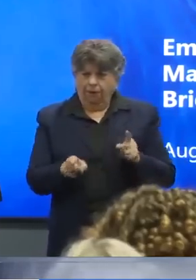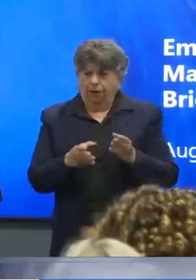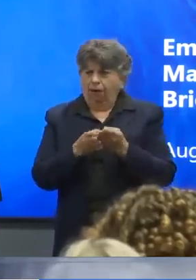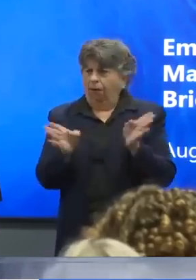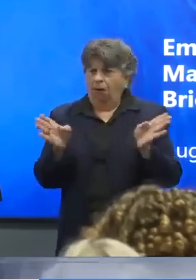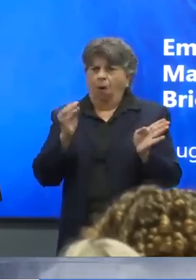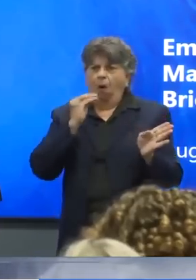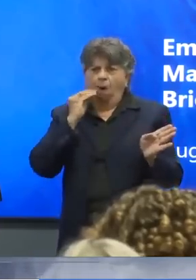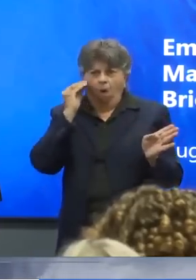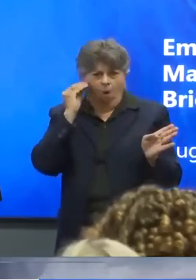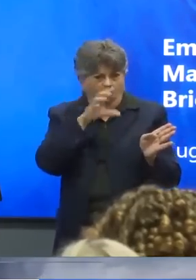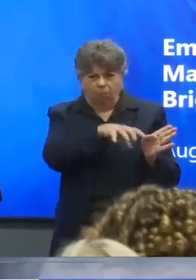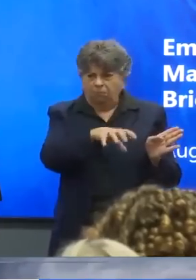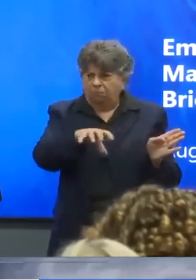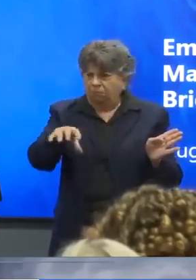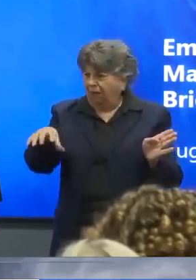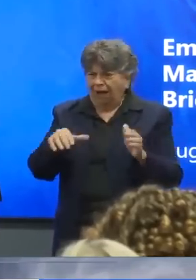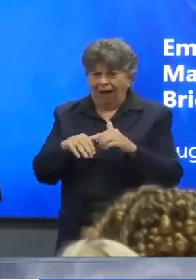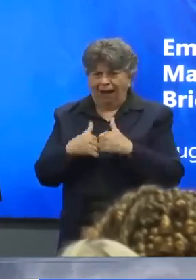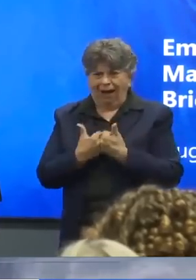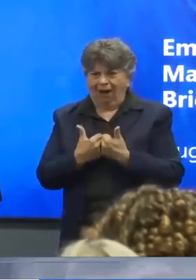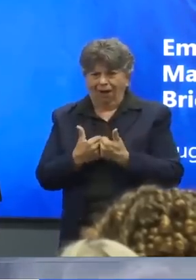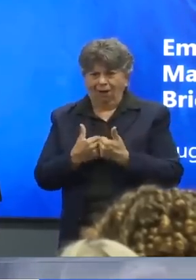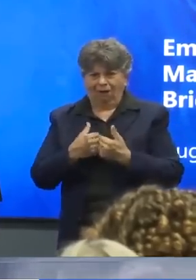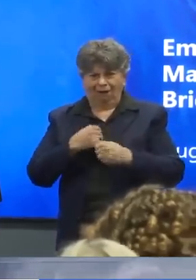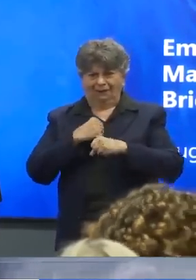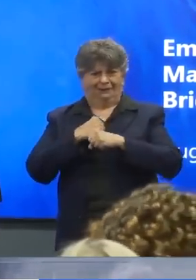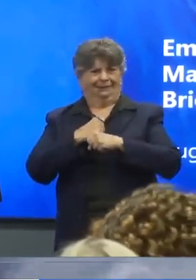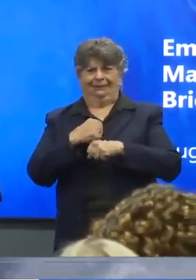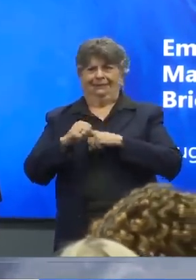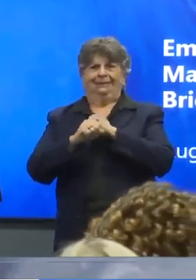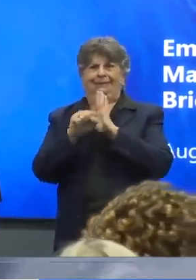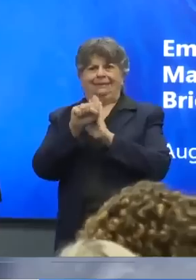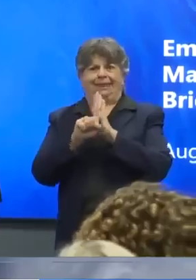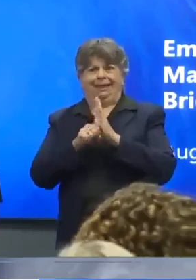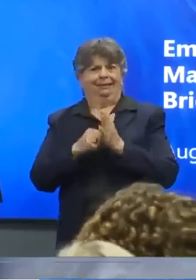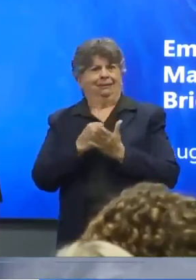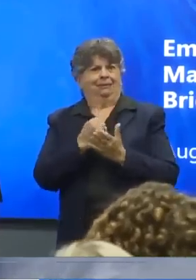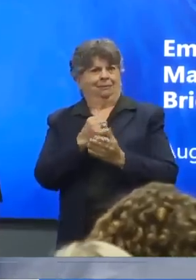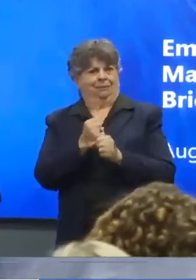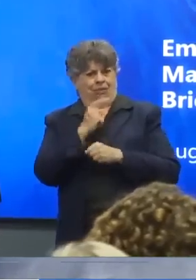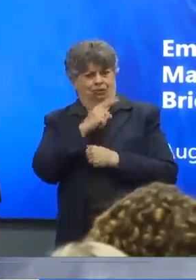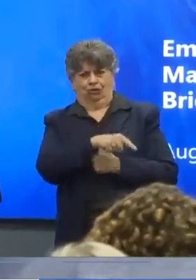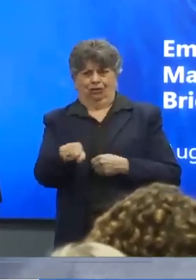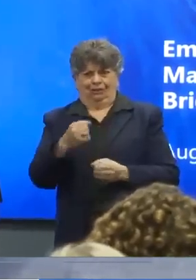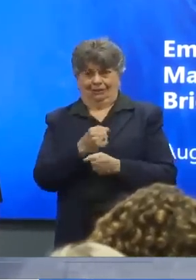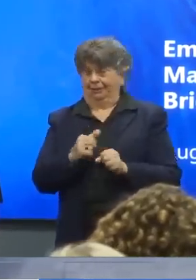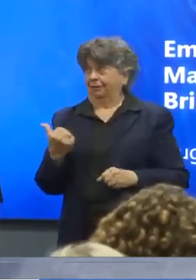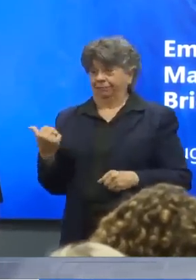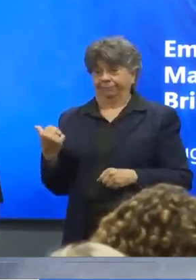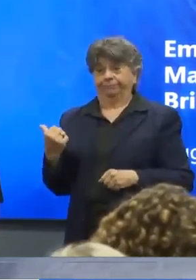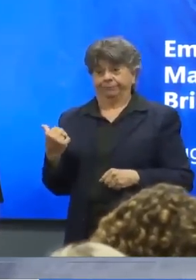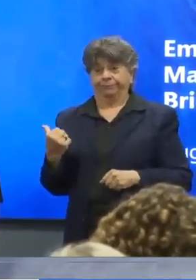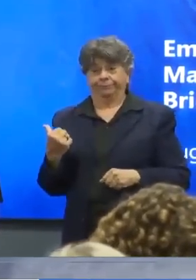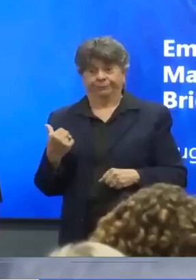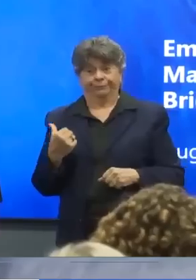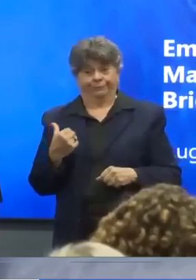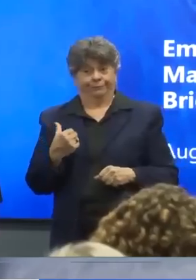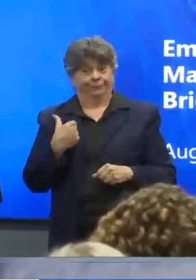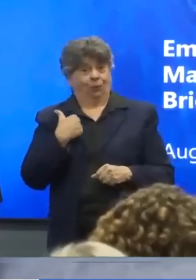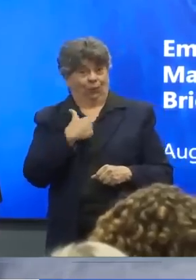What's the state doing to make sure that people stay safe and hydrated? Well, that's why we're going to have up to 40,000 linemen